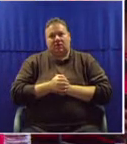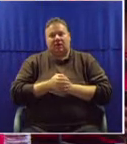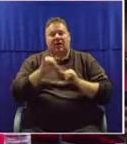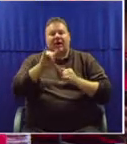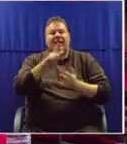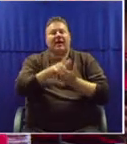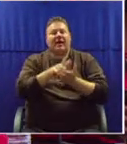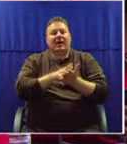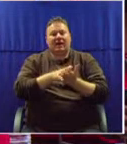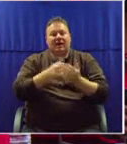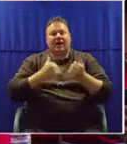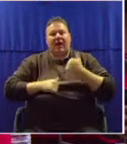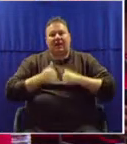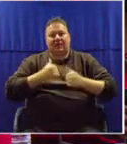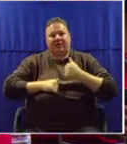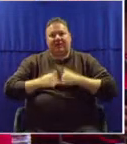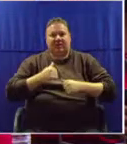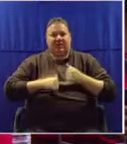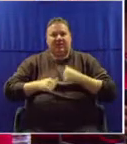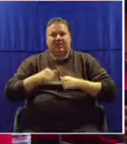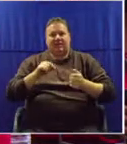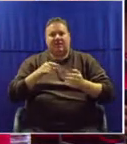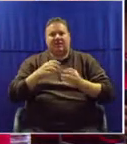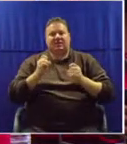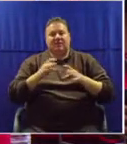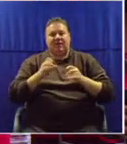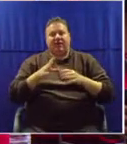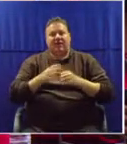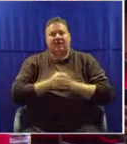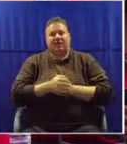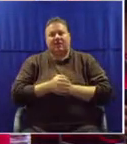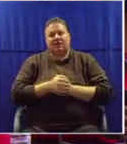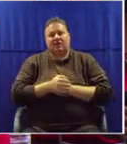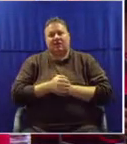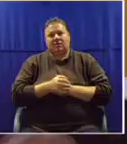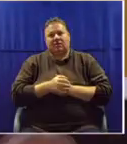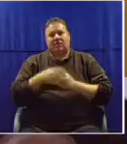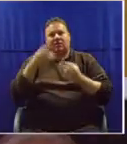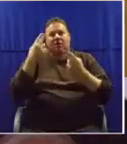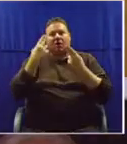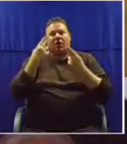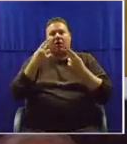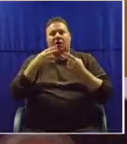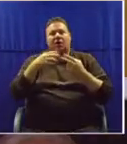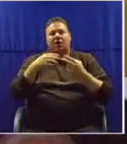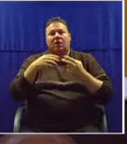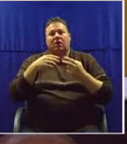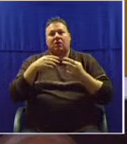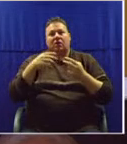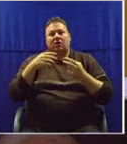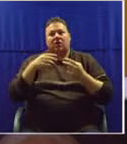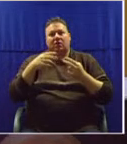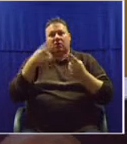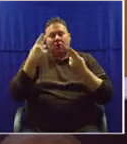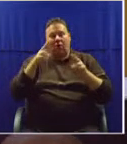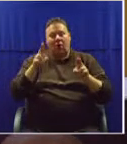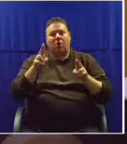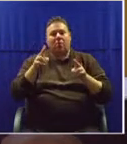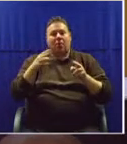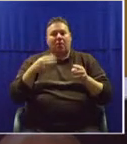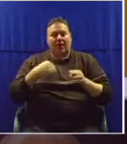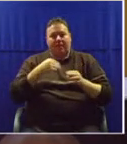activity. You are actually, honorable member, you did not finish your Rule 92.